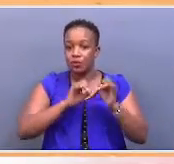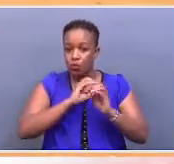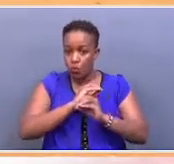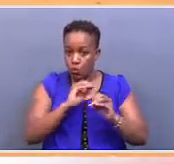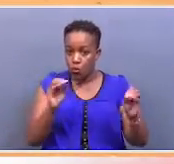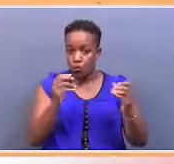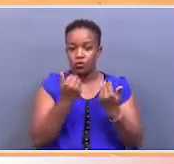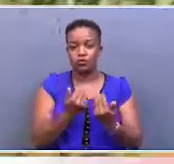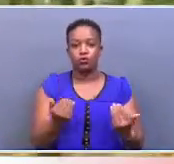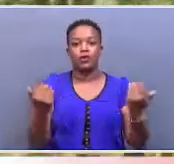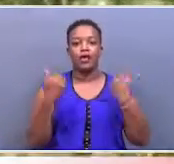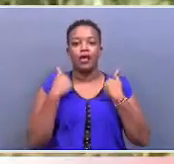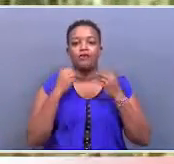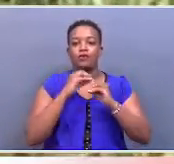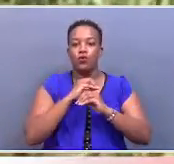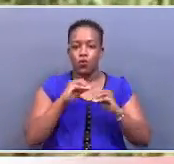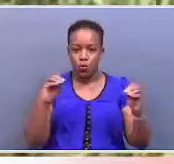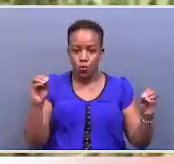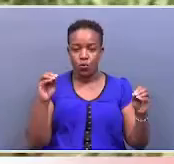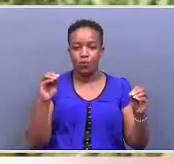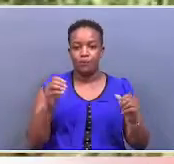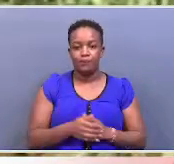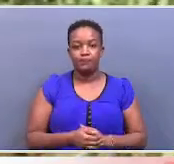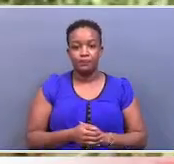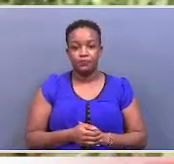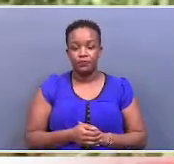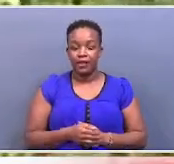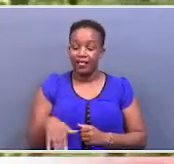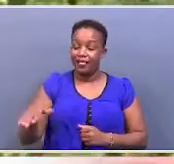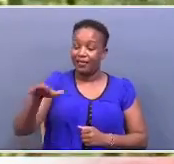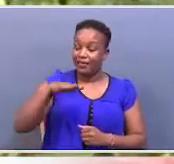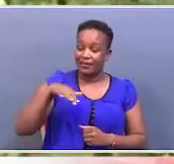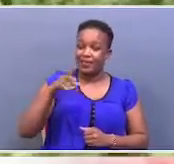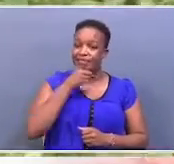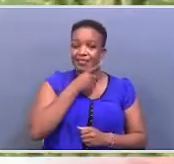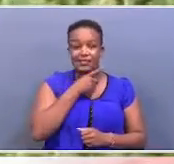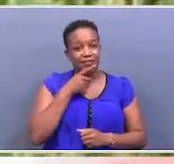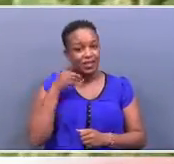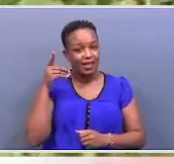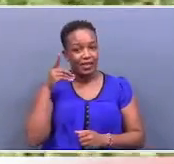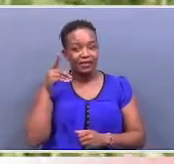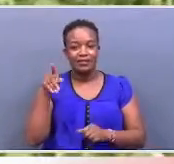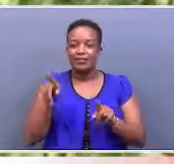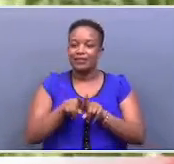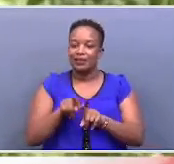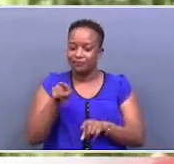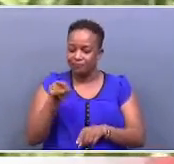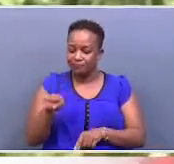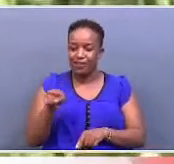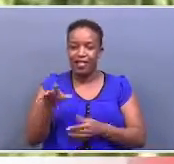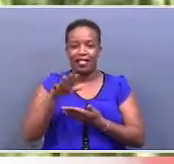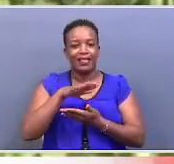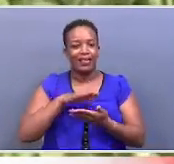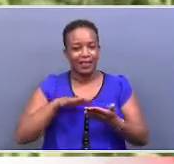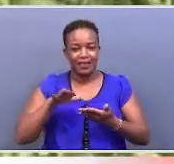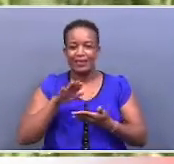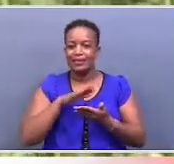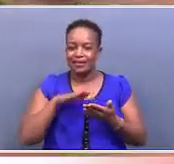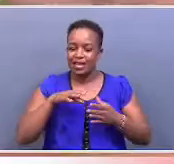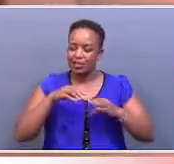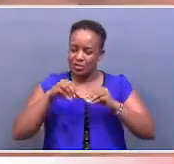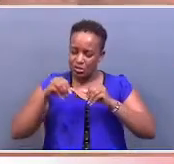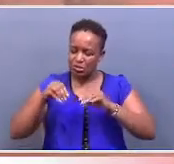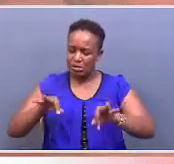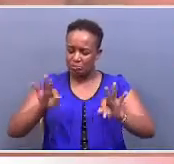watoto, siyo ni kudhuru. Despite the fact that the area is arid, it is very fertile, and where valuable food such as